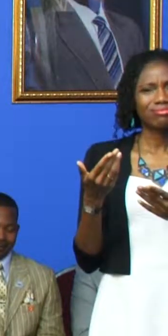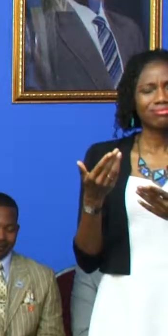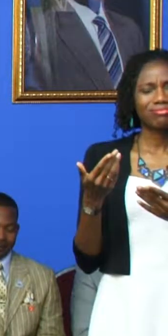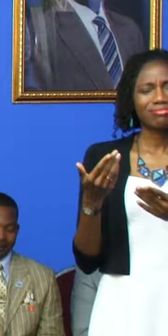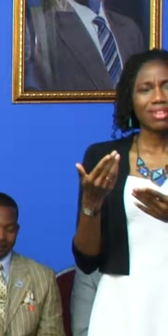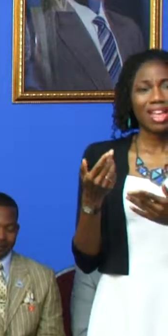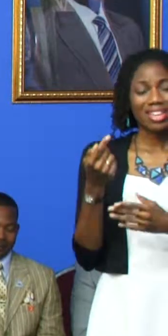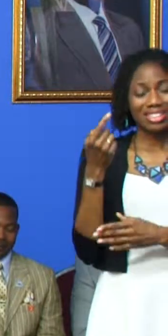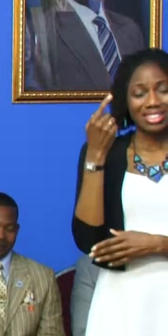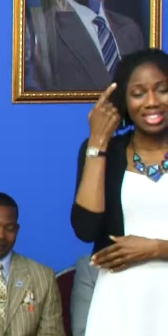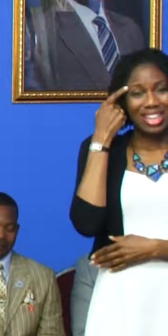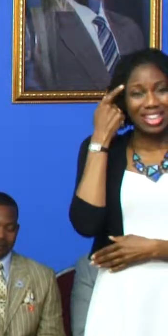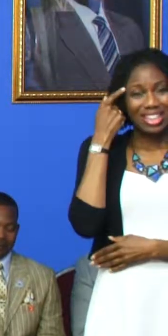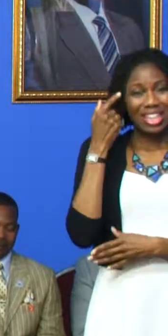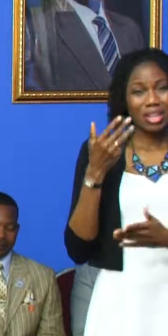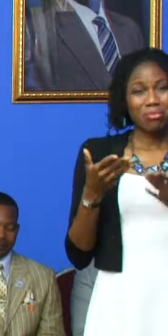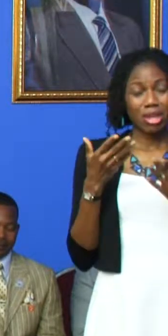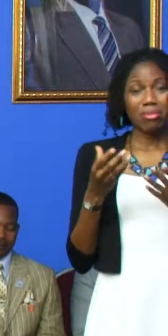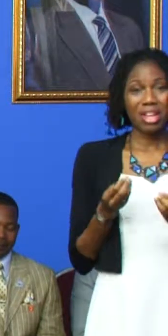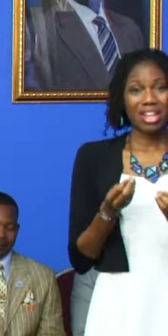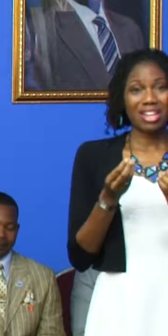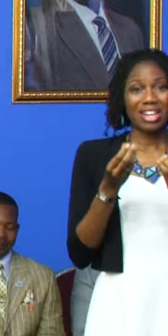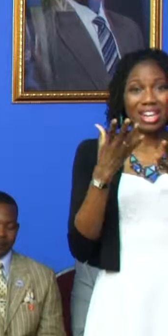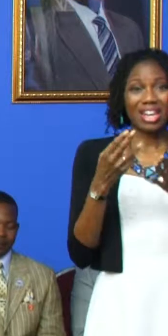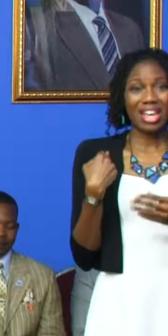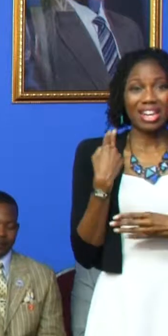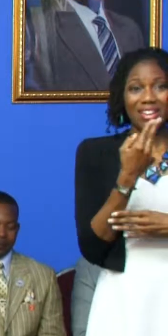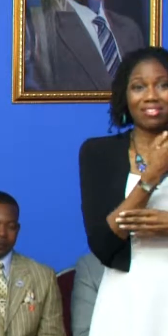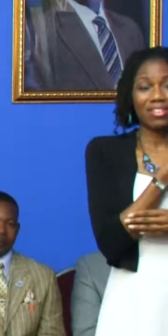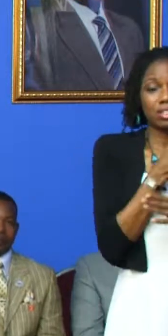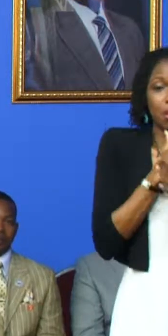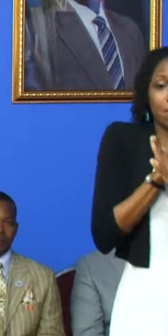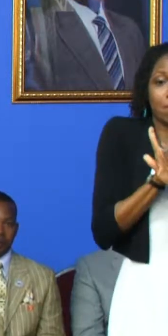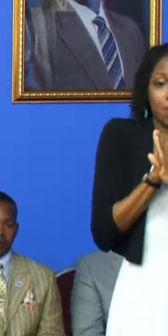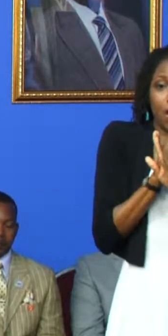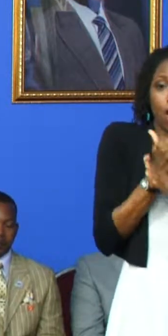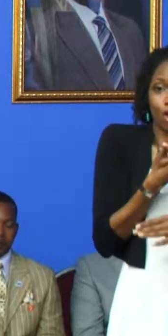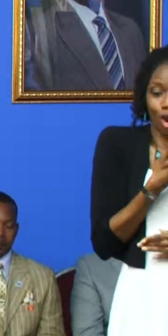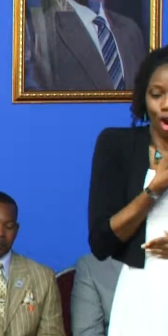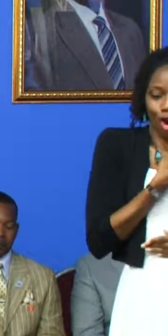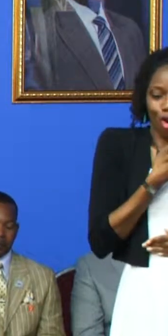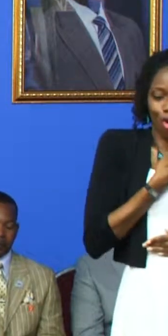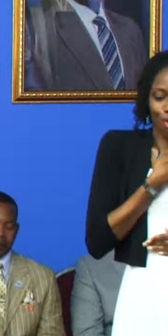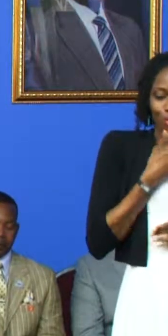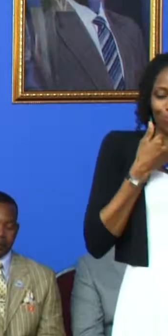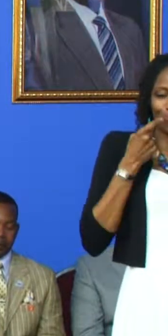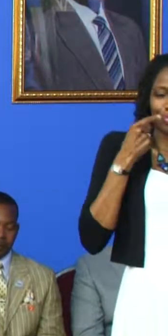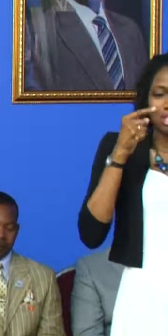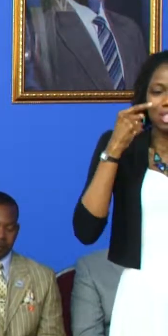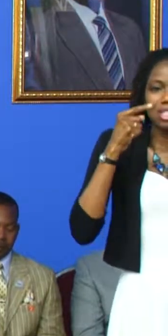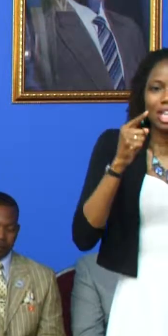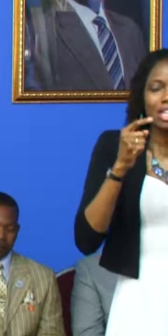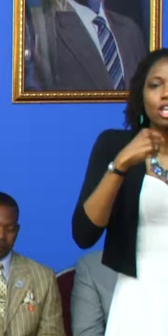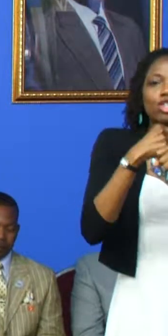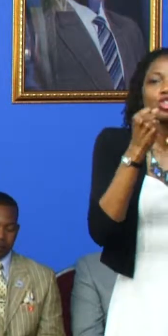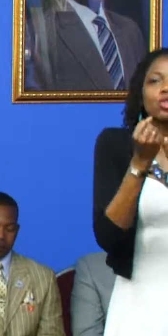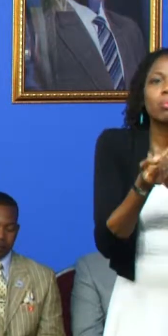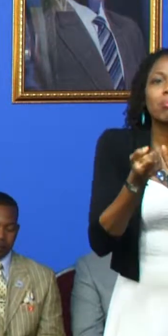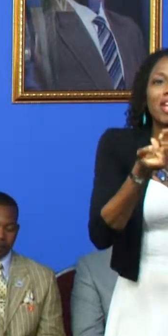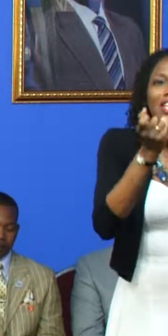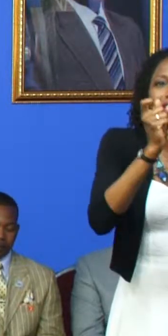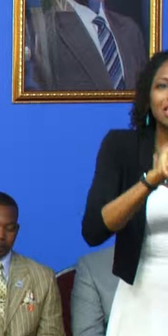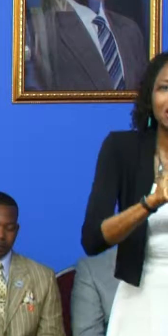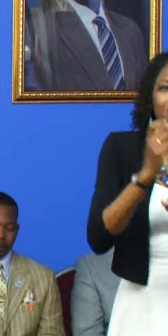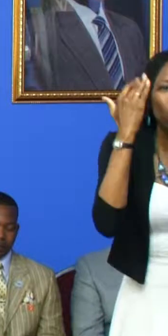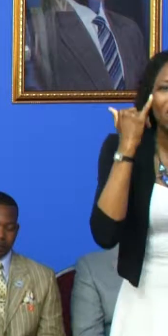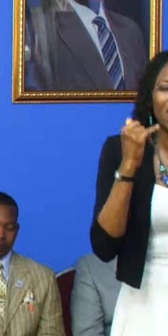And I think that a lot of us stand in the way of our ability to make change because we really